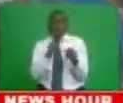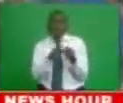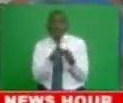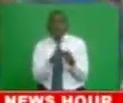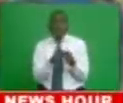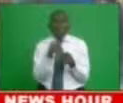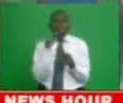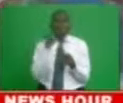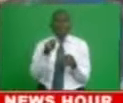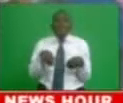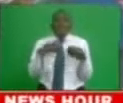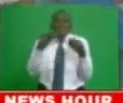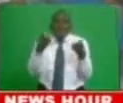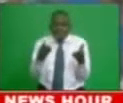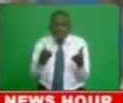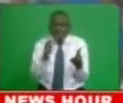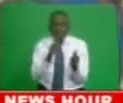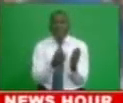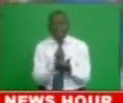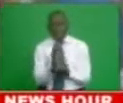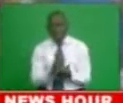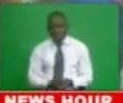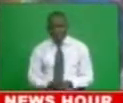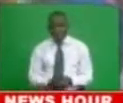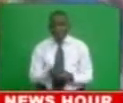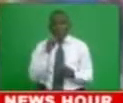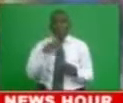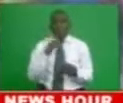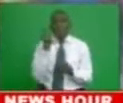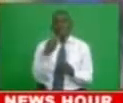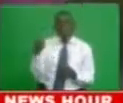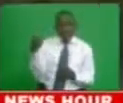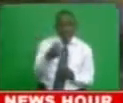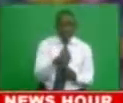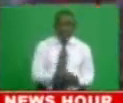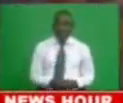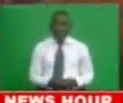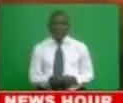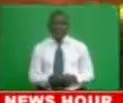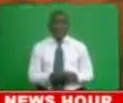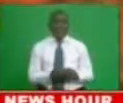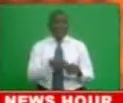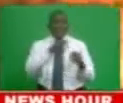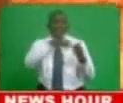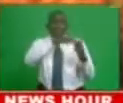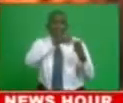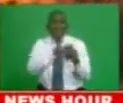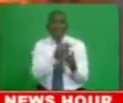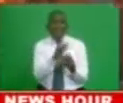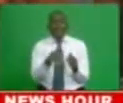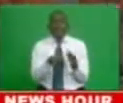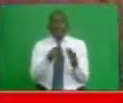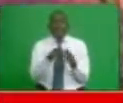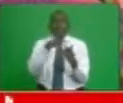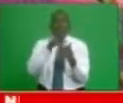women need to be given their rights. They have to speak for themselves. The handprints here are actual prints